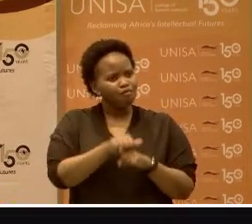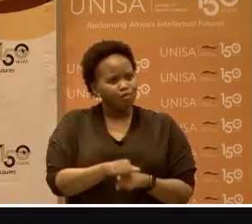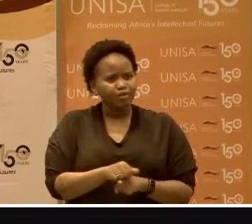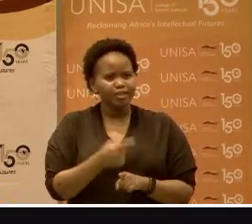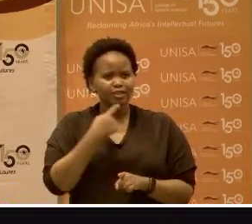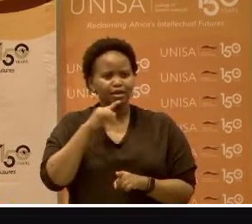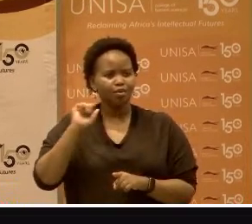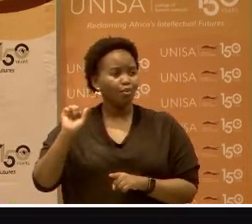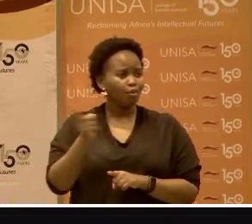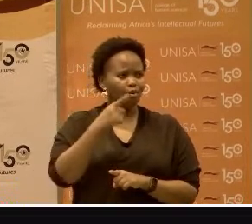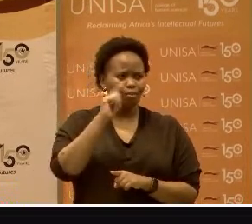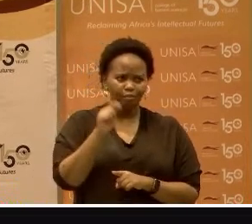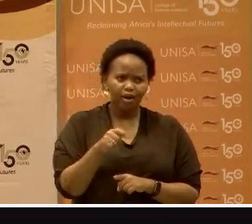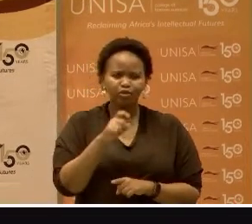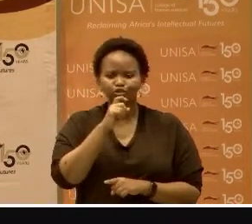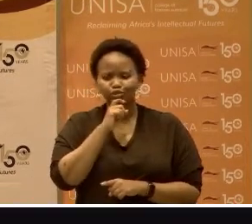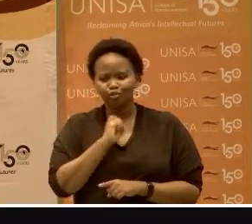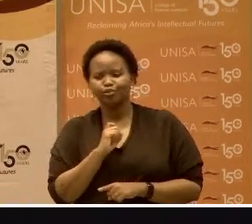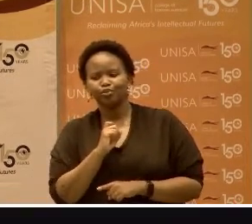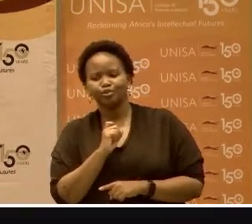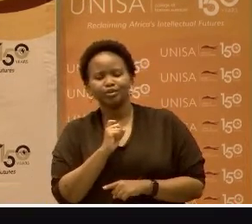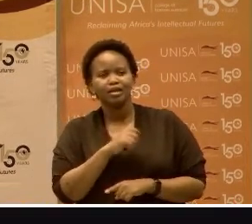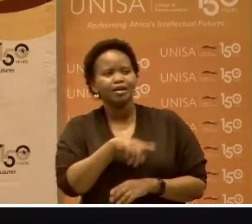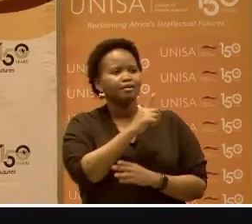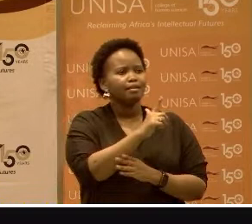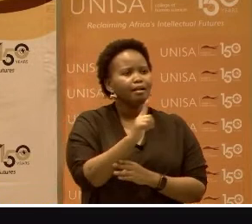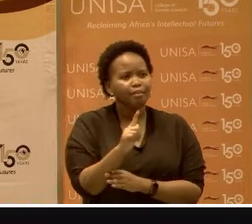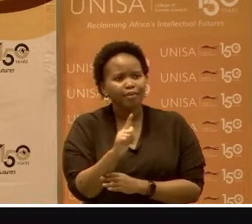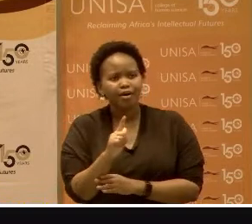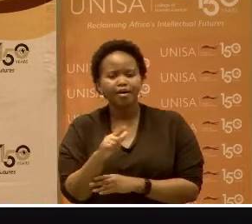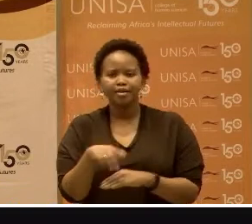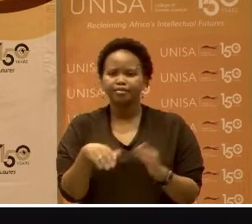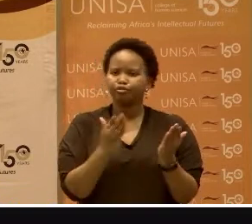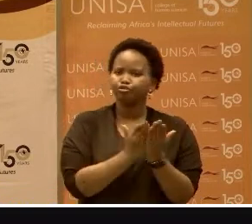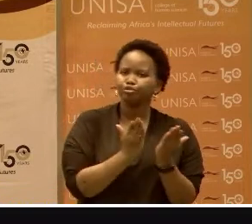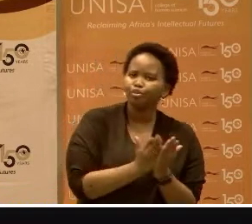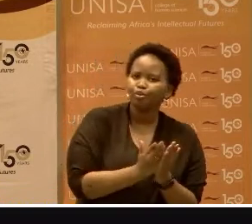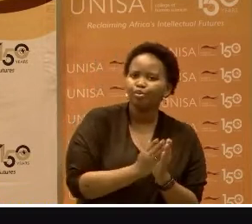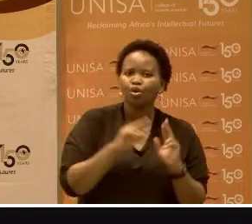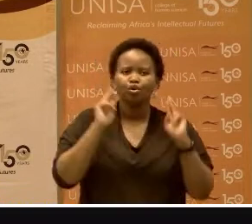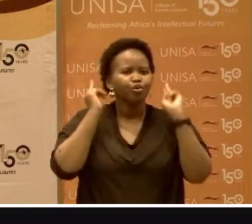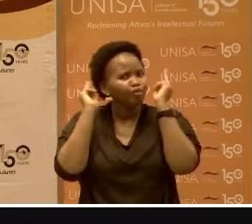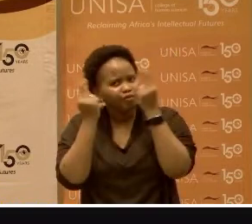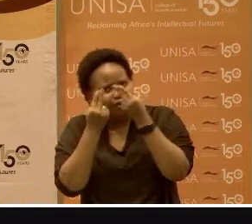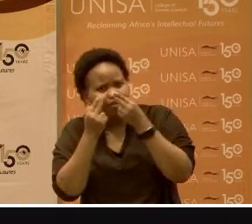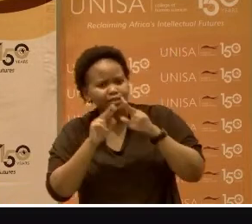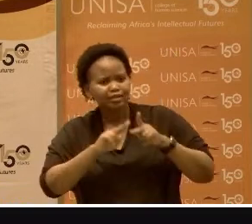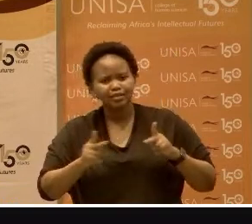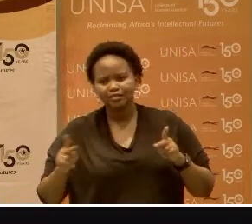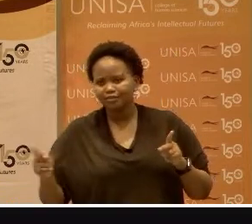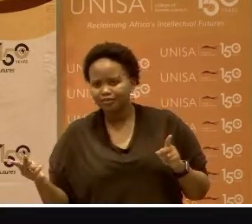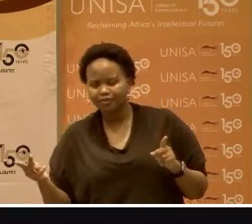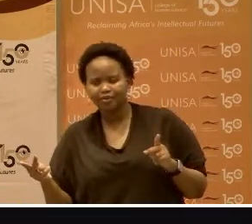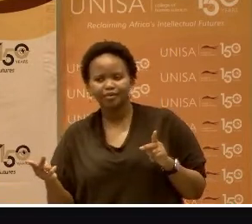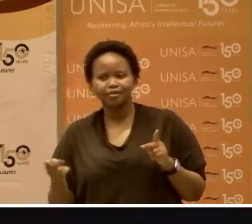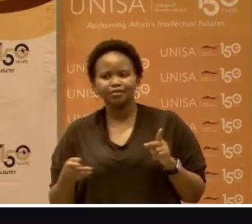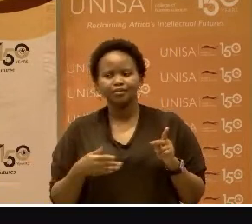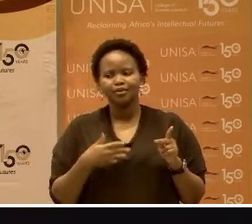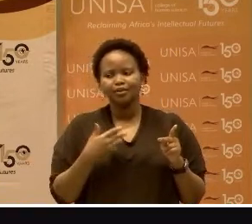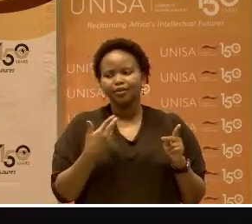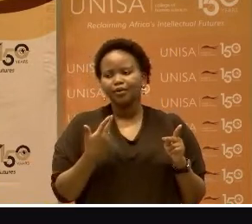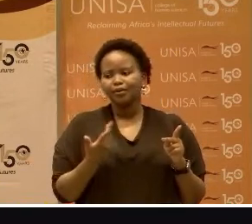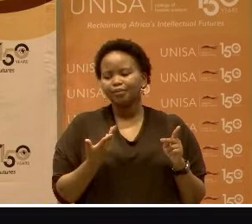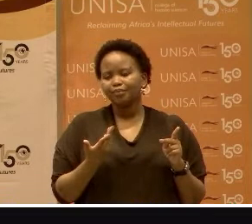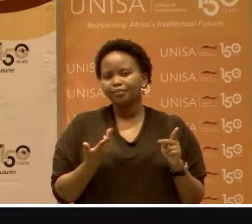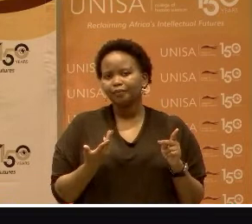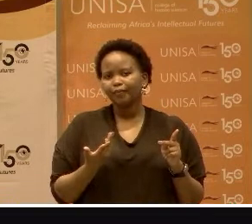and information science department spanning through all our universities or most of our universities in Africa.